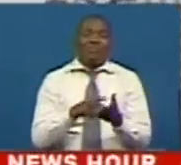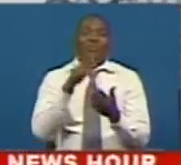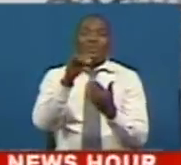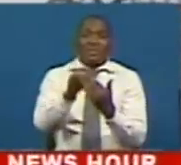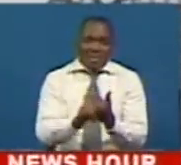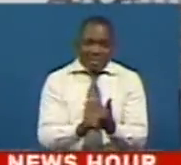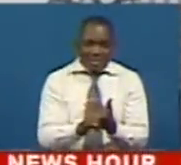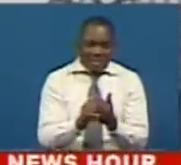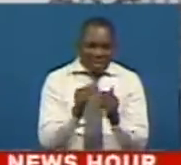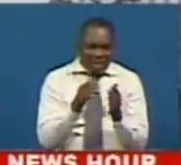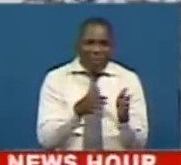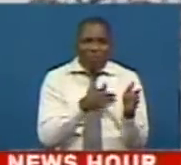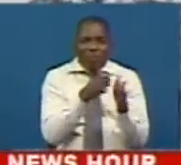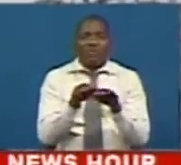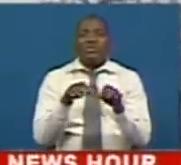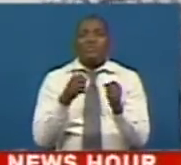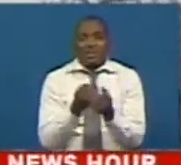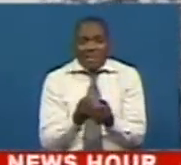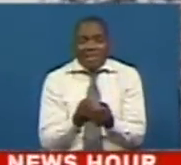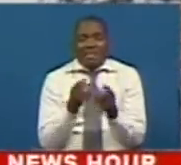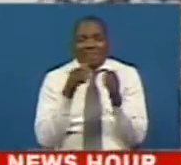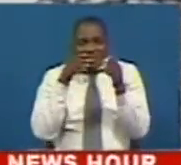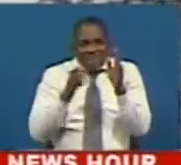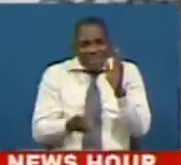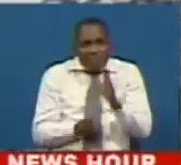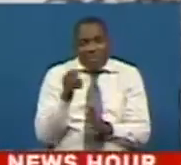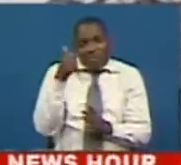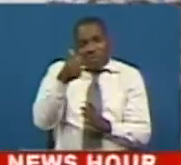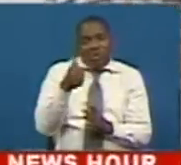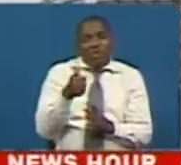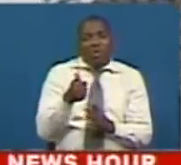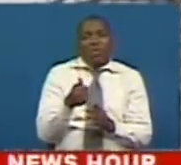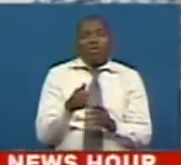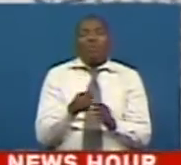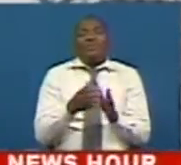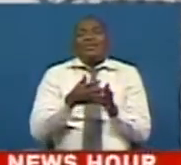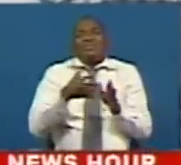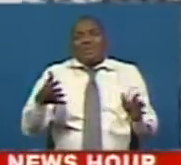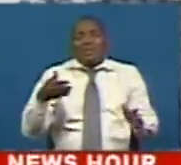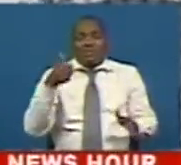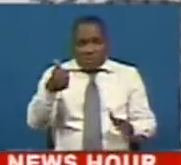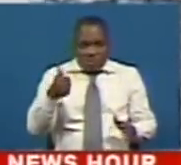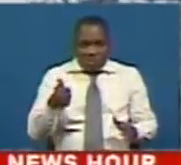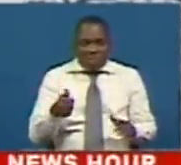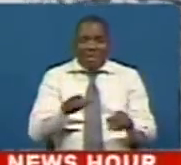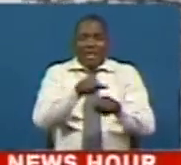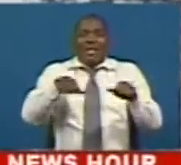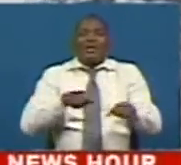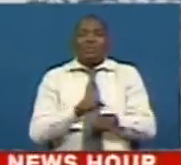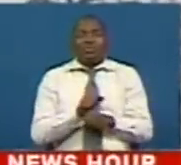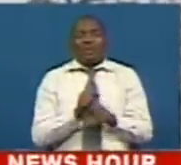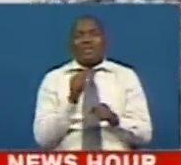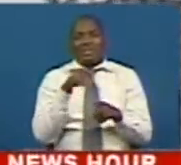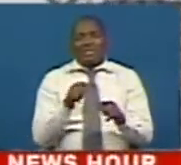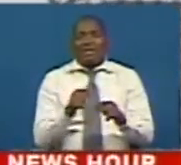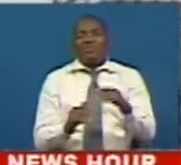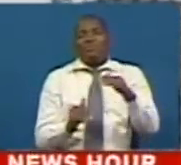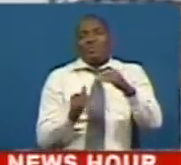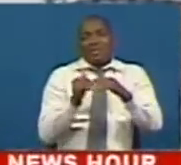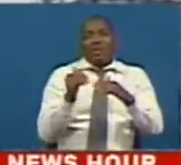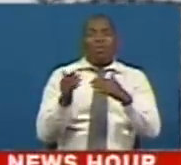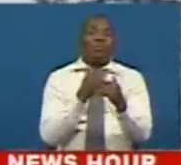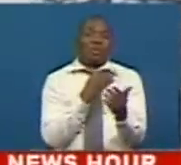then switchyard infrastructure. So we've used our own funding to expand our switchyard to be able to meet